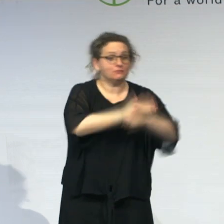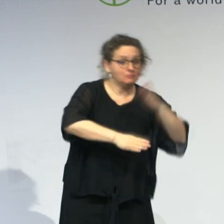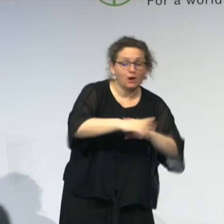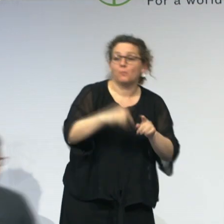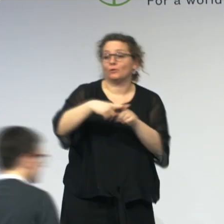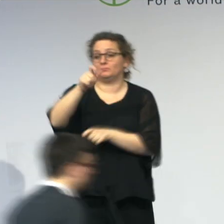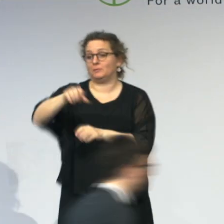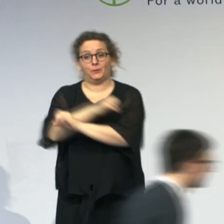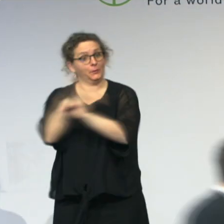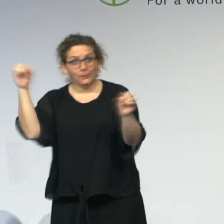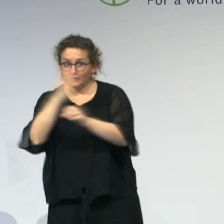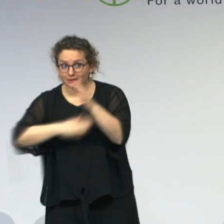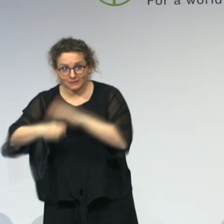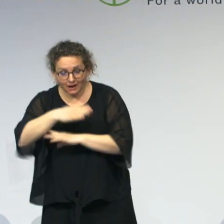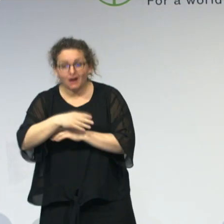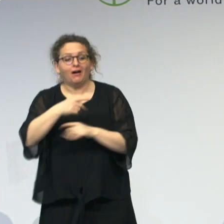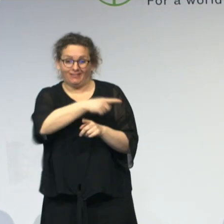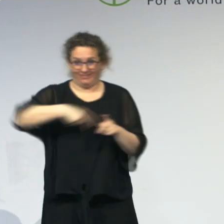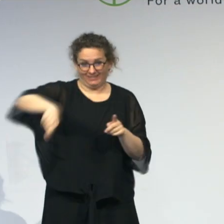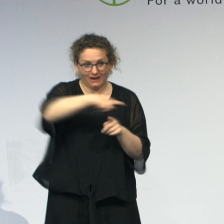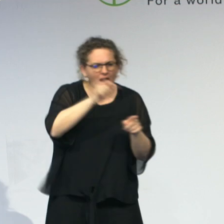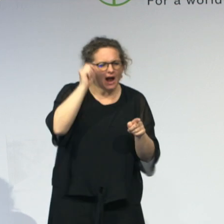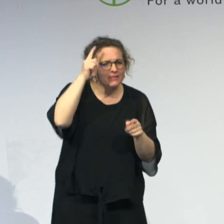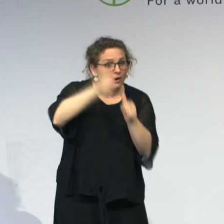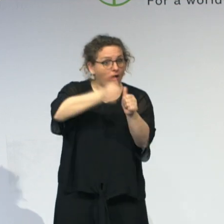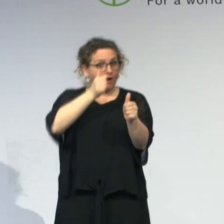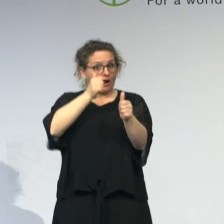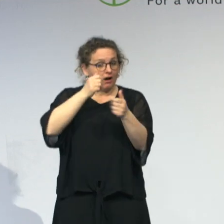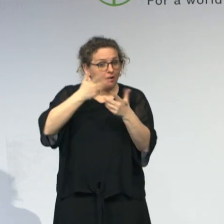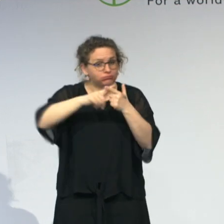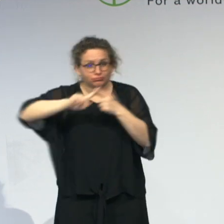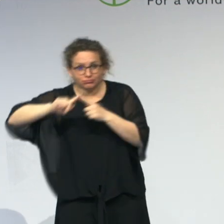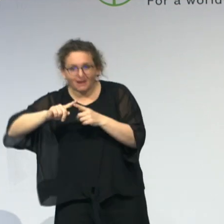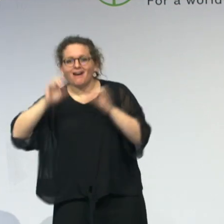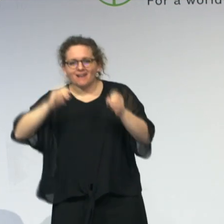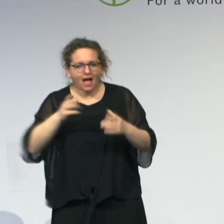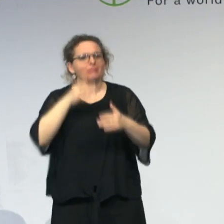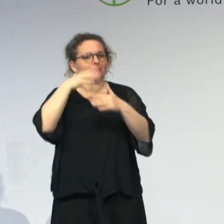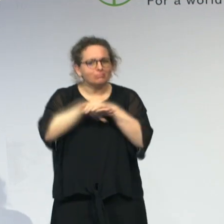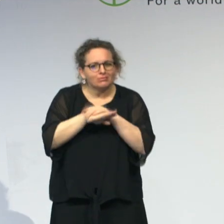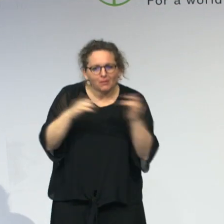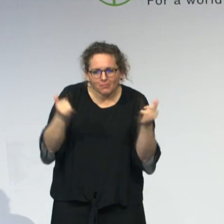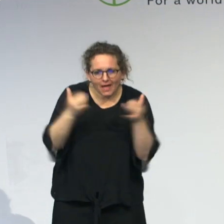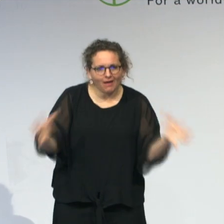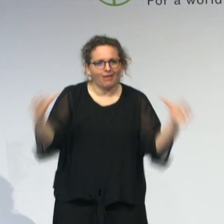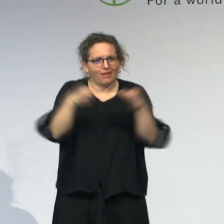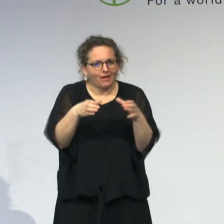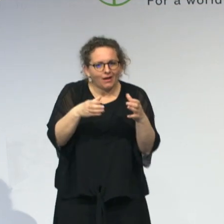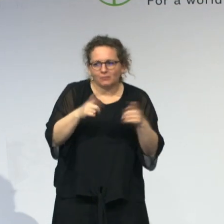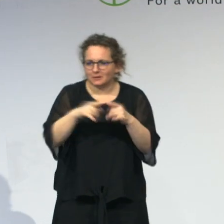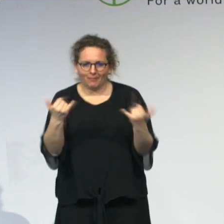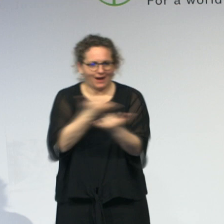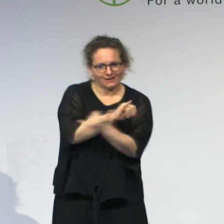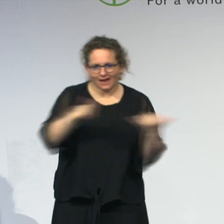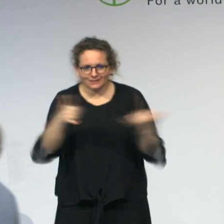in intellectual and affective activities like negotiation, ideas development, results analysis, and interaction. Around